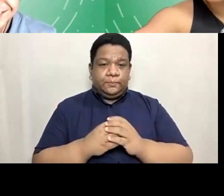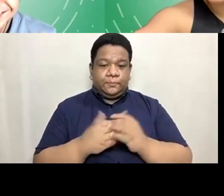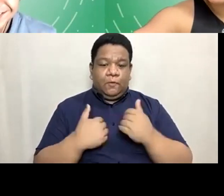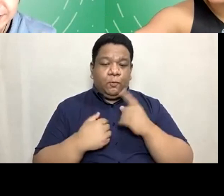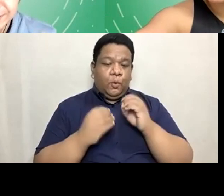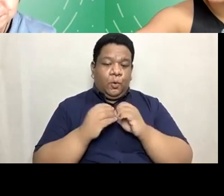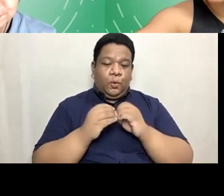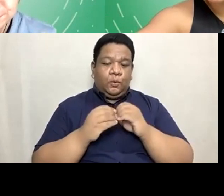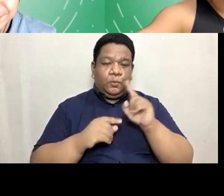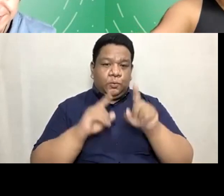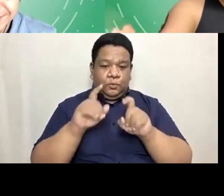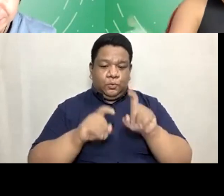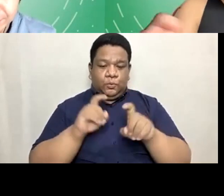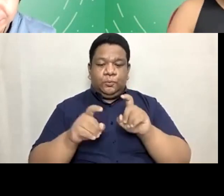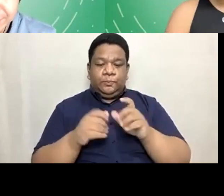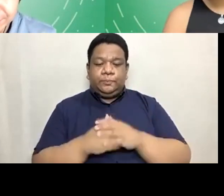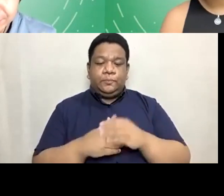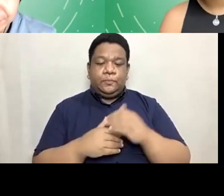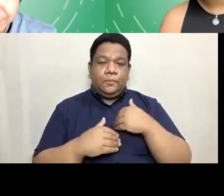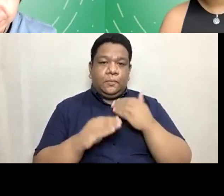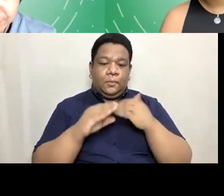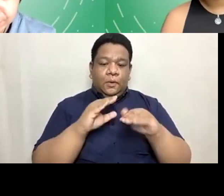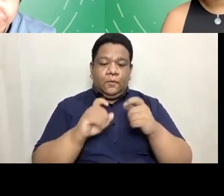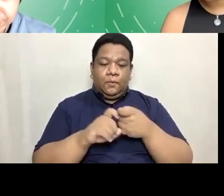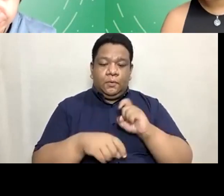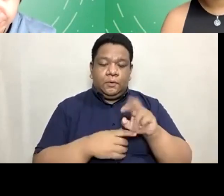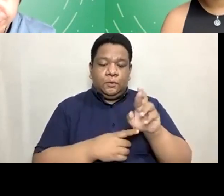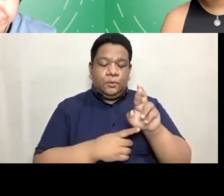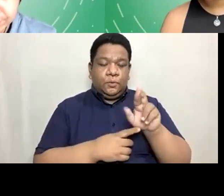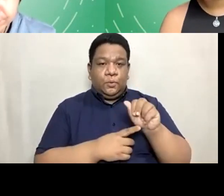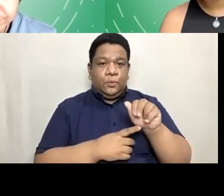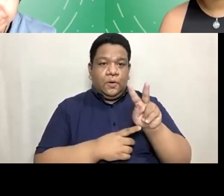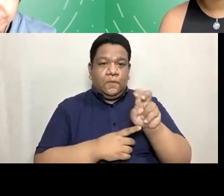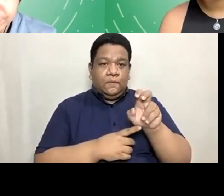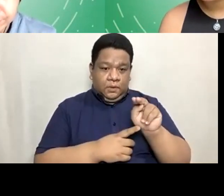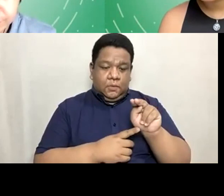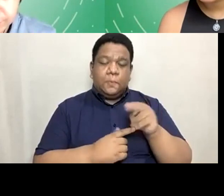more. Sorry, in the direct message from Raven.